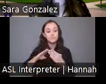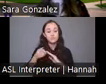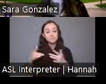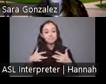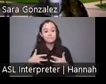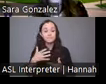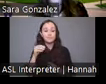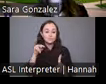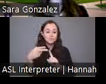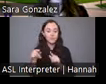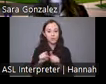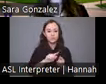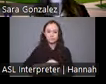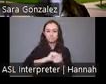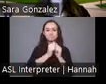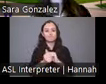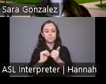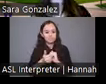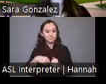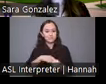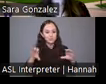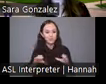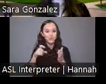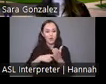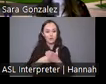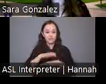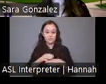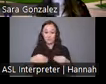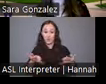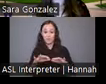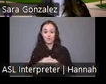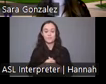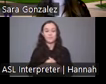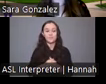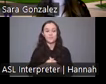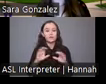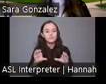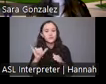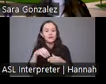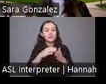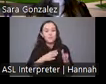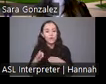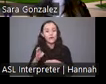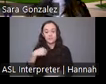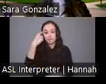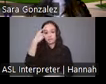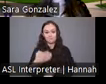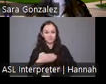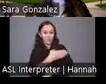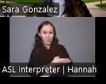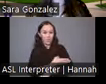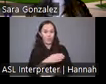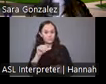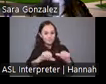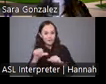also transforms how we do archaeology on the ground, and it does so in ways that I think improves our, that is science's